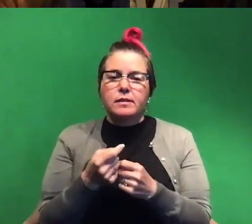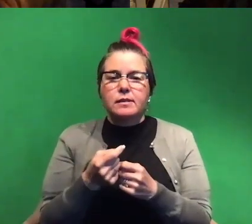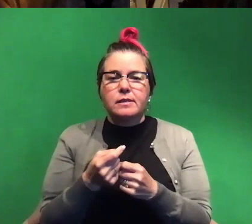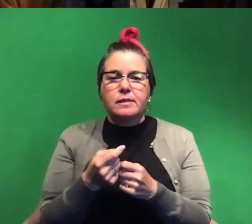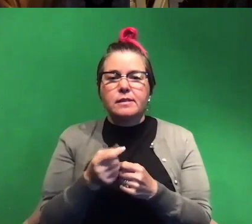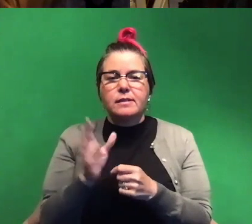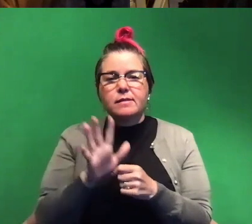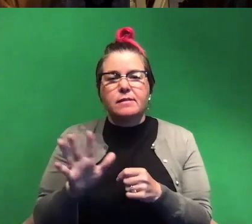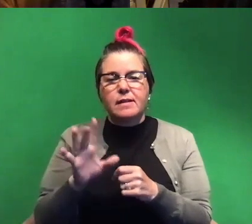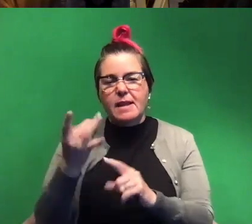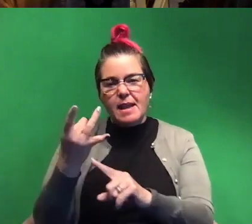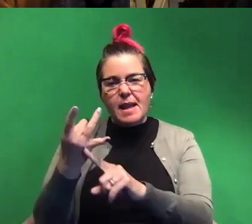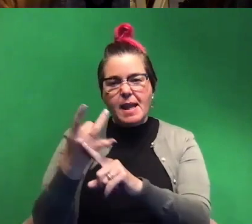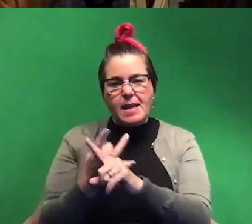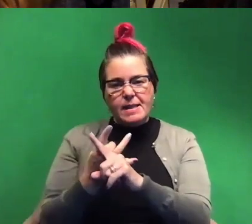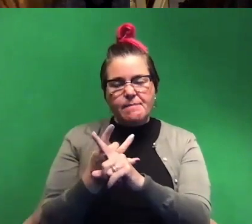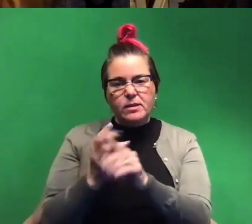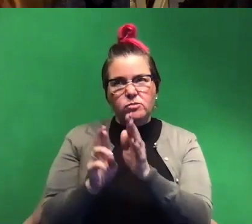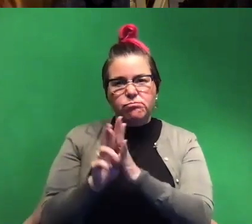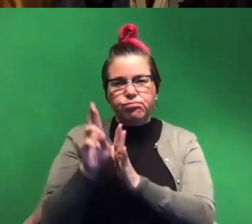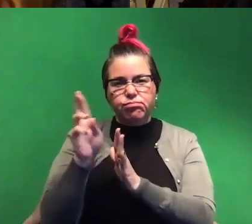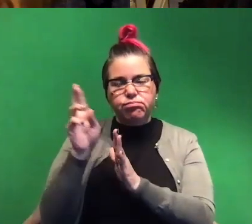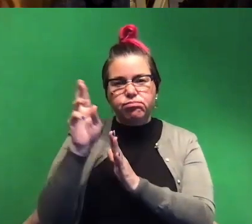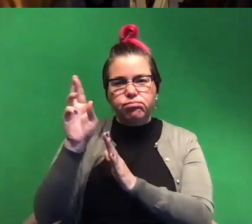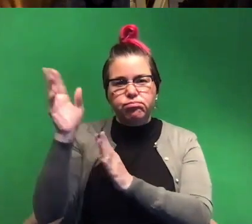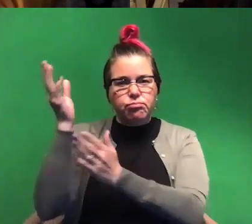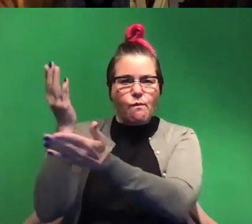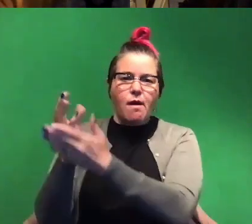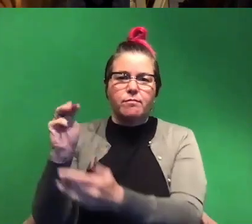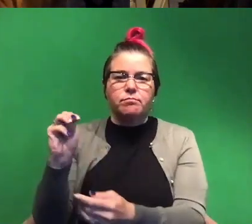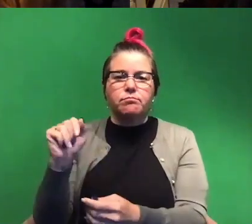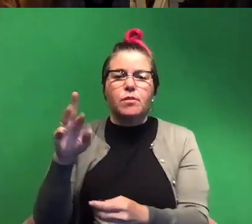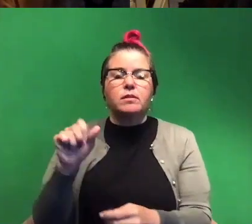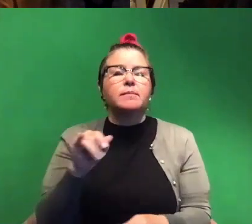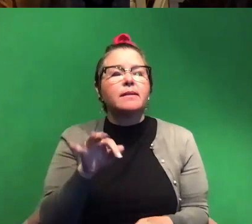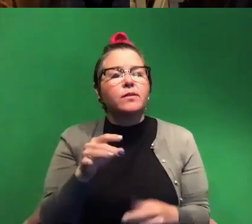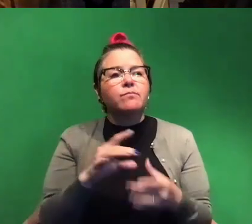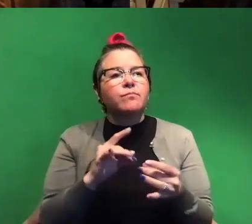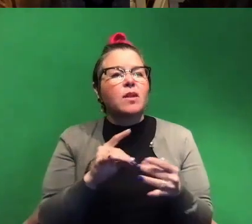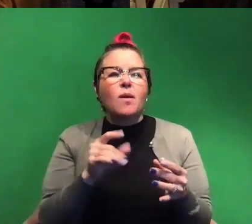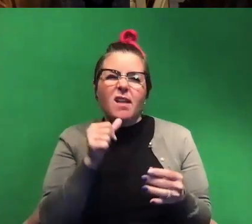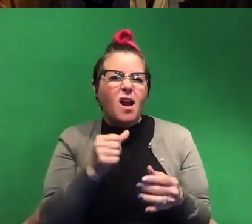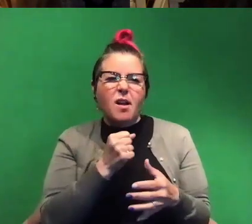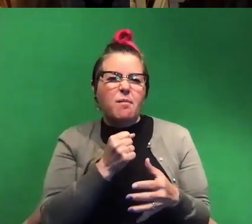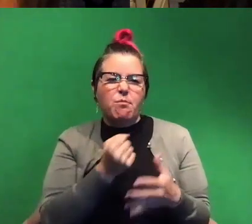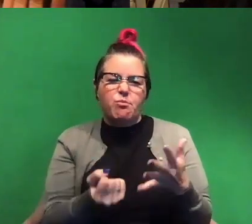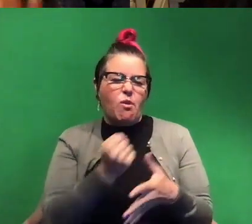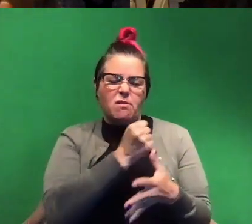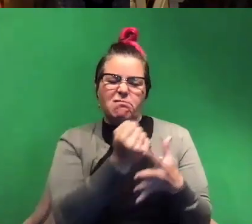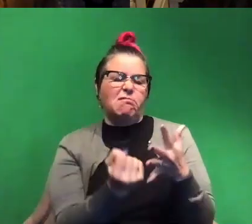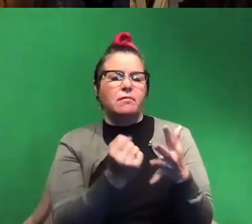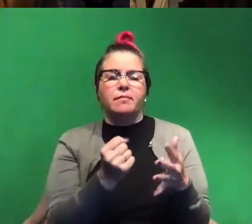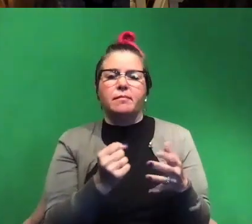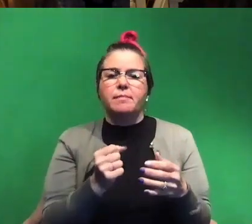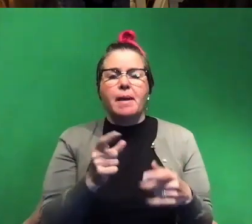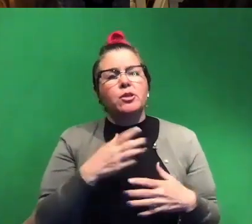think 8 months to get to Mars. But if you were to say, oh, we're not going to prioritize that, instead, you know, maybe we'll enjoy